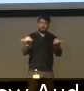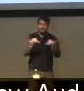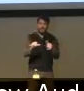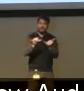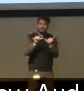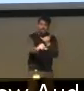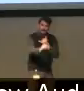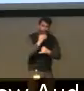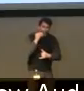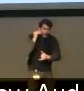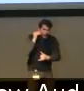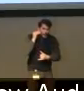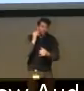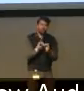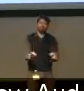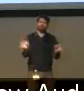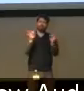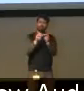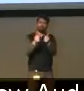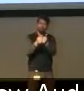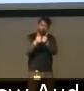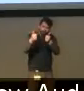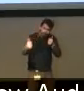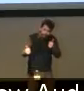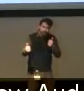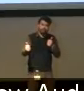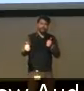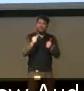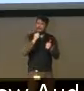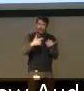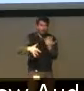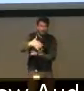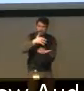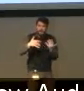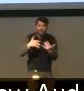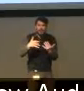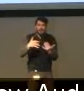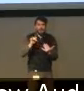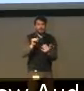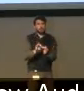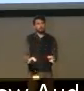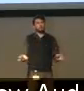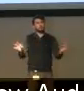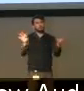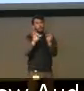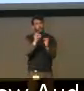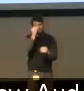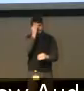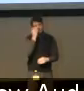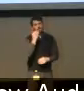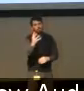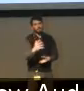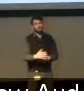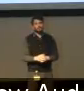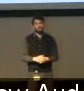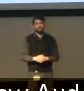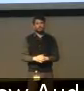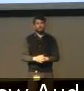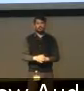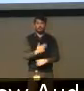social distancing. We all depend on that, from all of us. What we're seeing in our health system is also